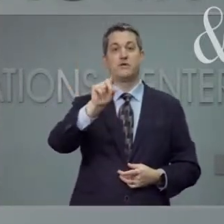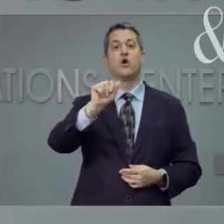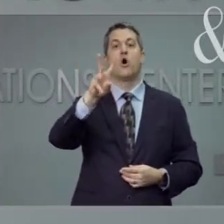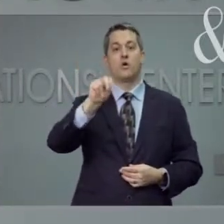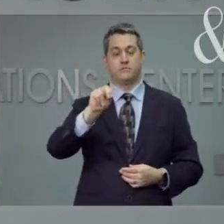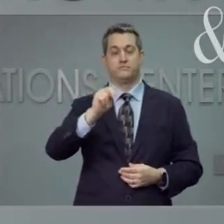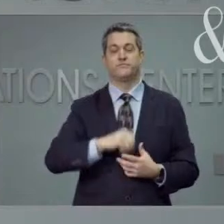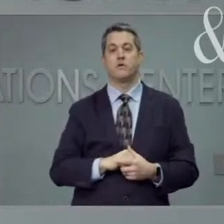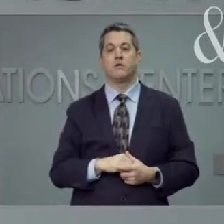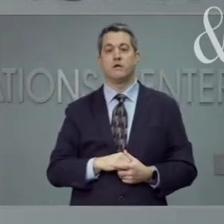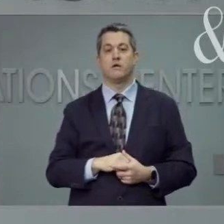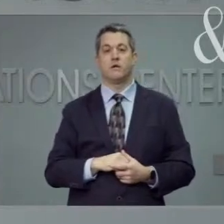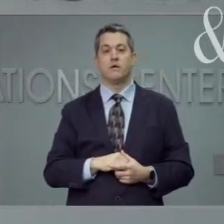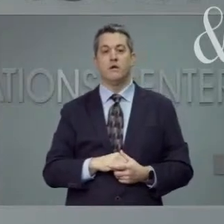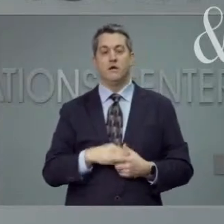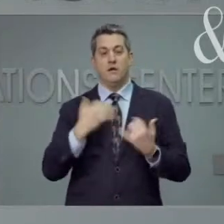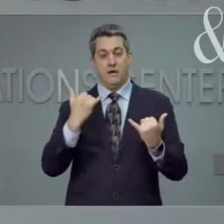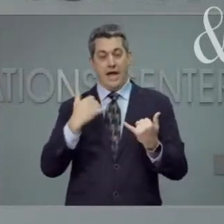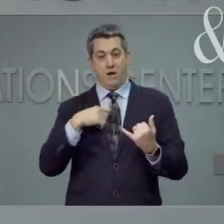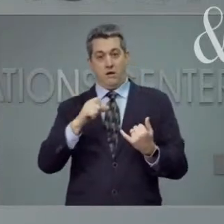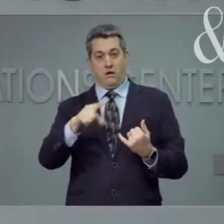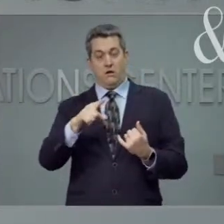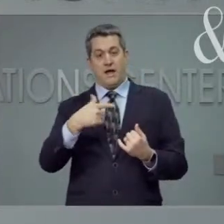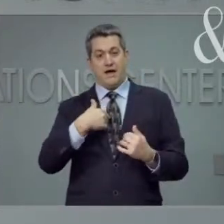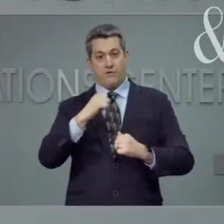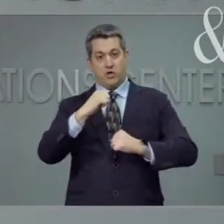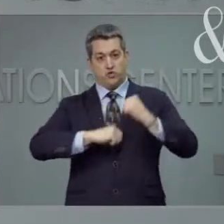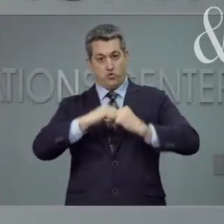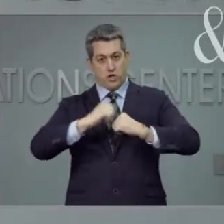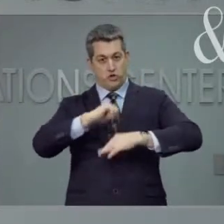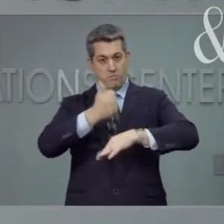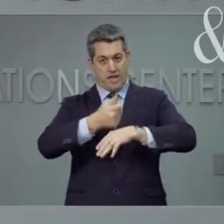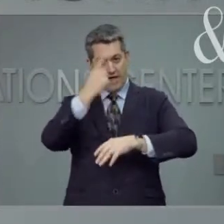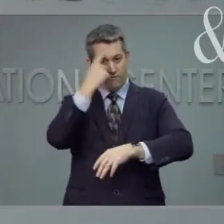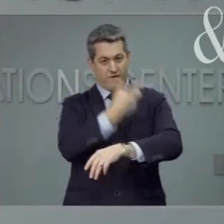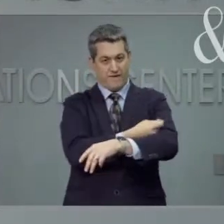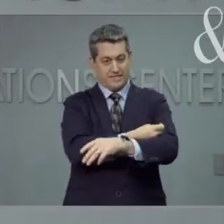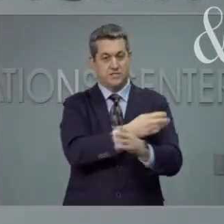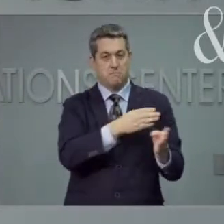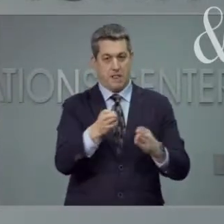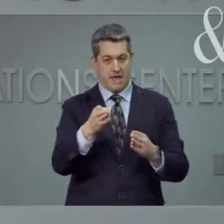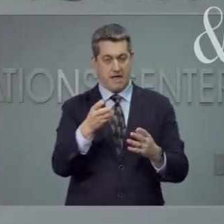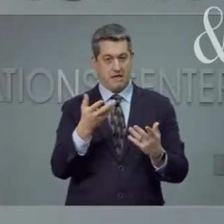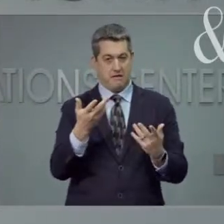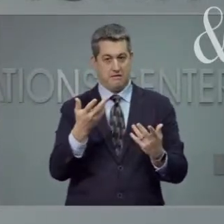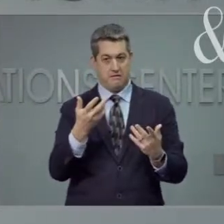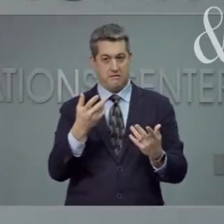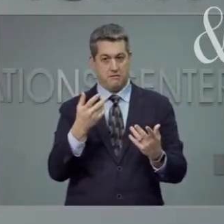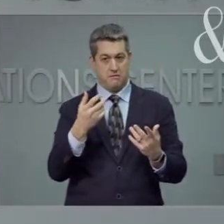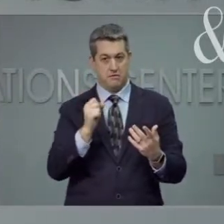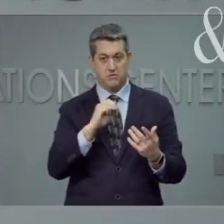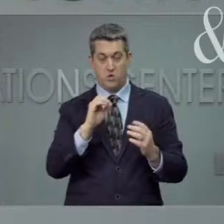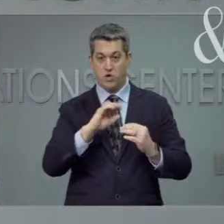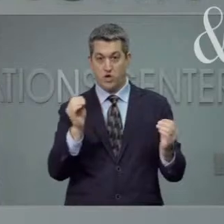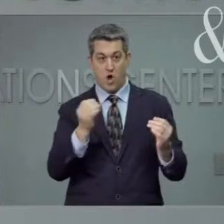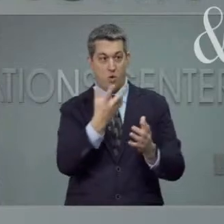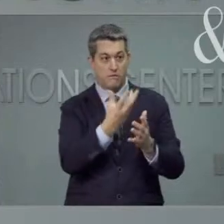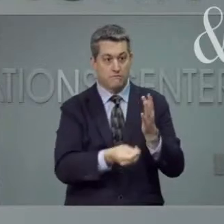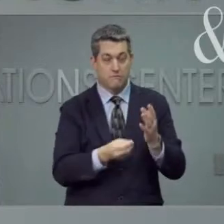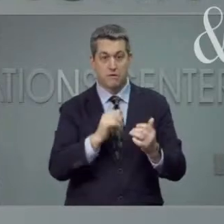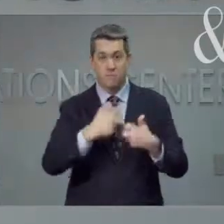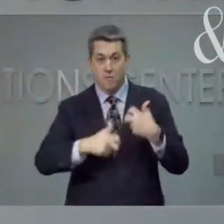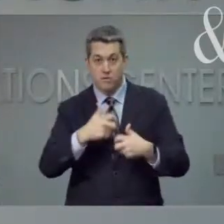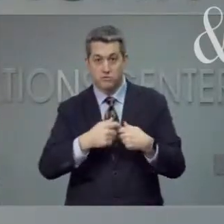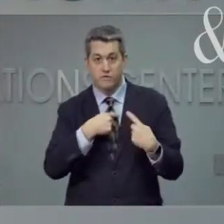you confident there is now the structure in place for the vaccination plan so there aren't any gaps in giving them out if we end up